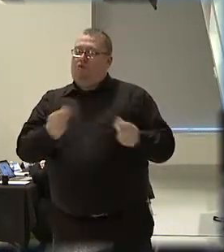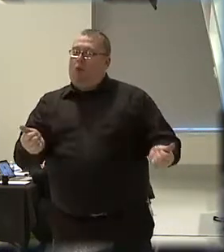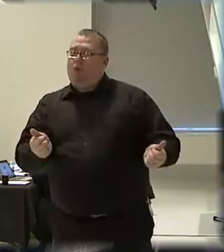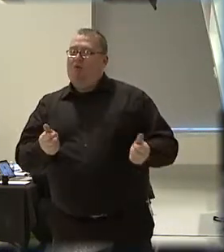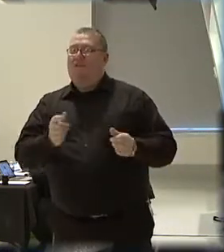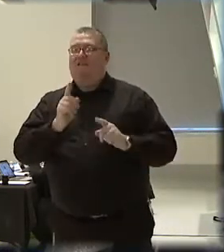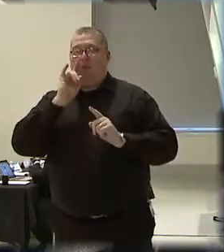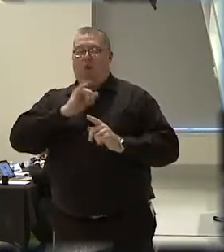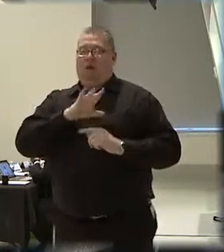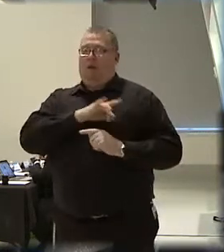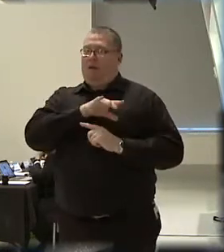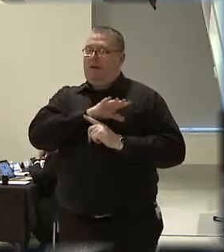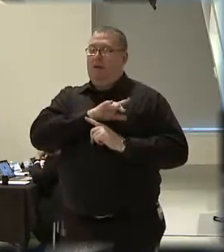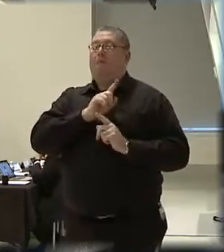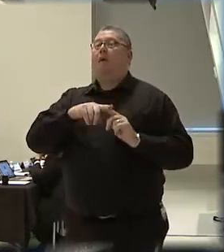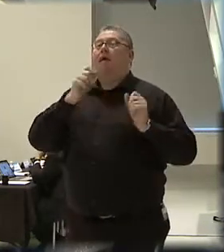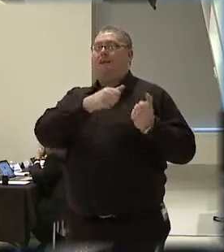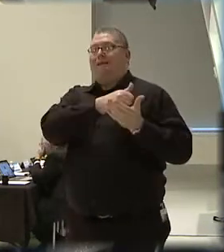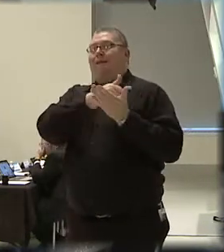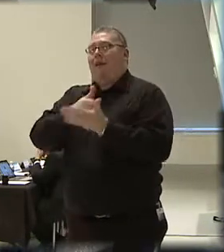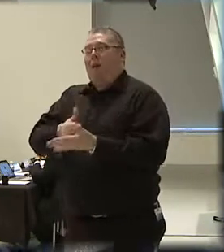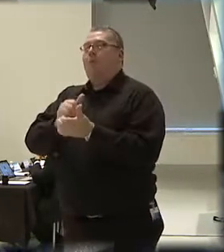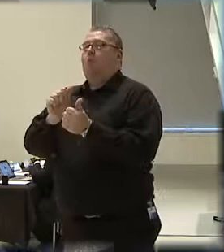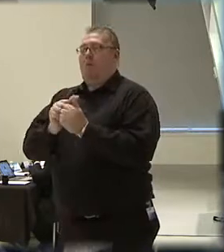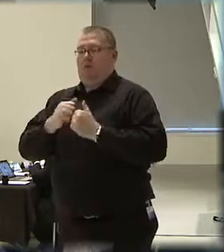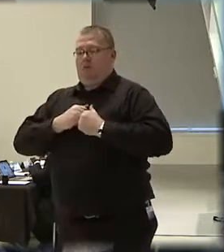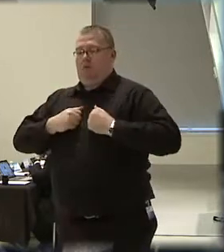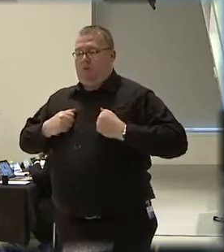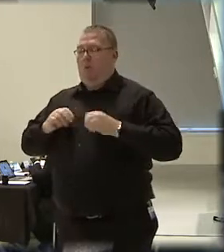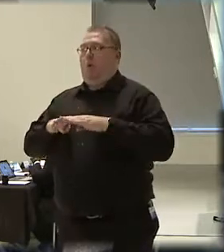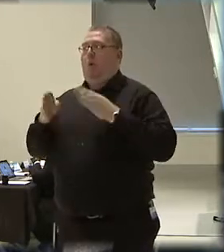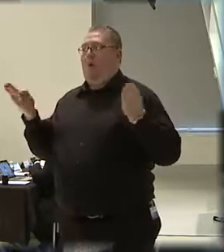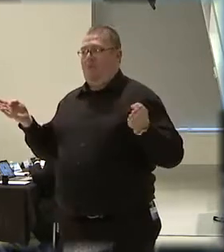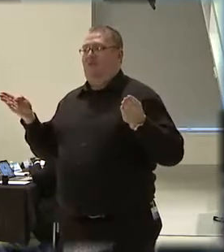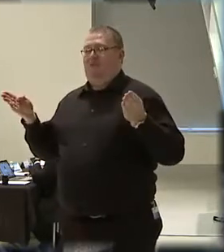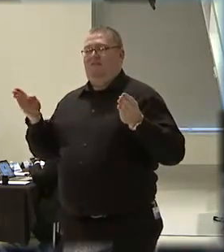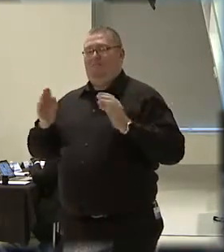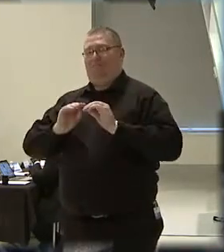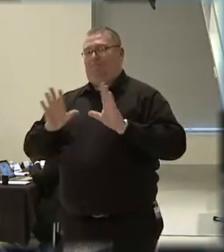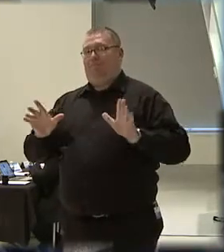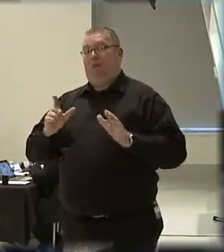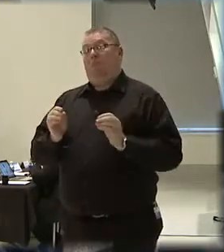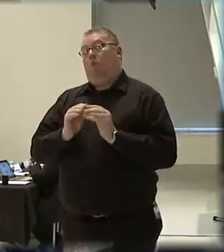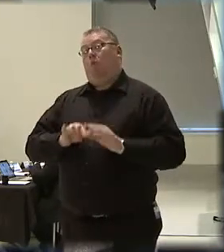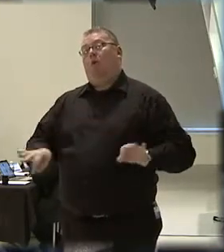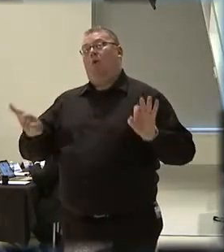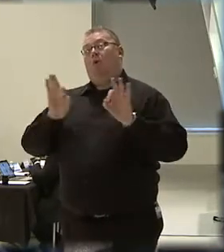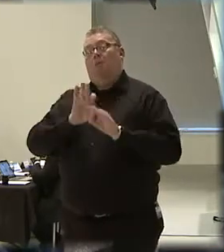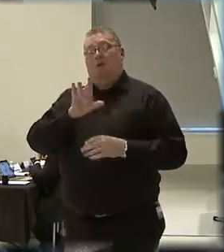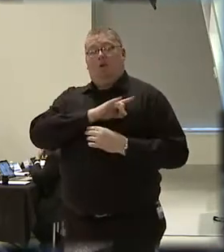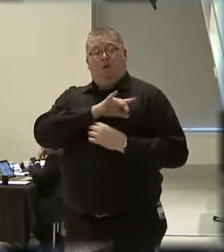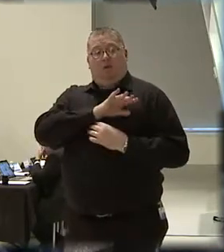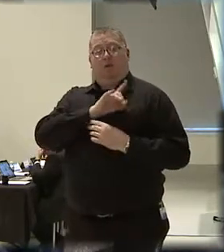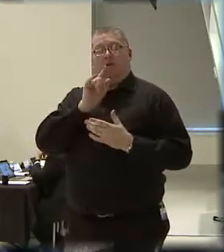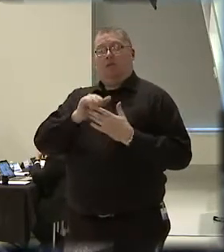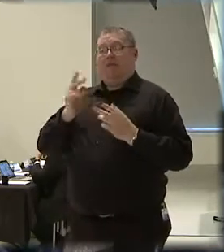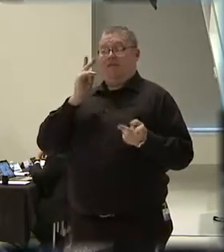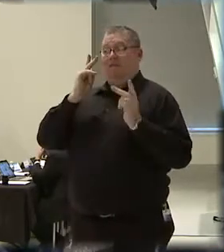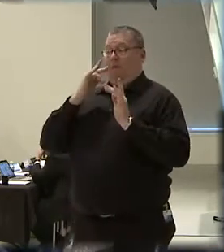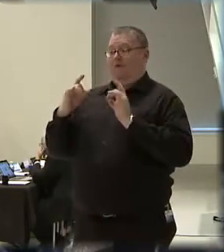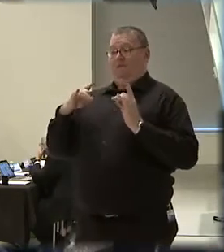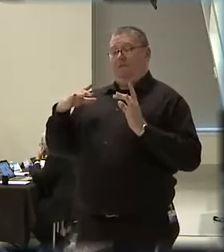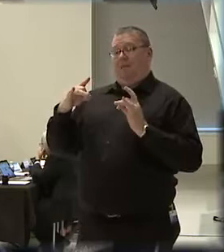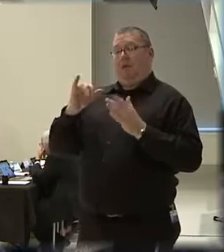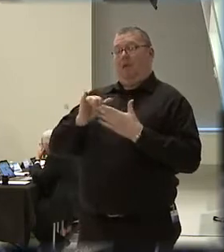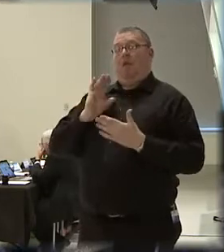cameras can go a long way to ensuring transparency. More importantly, body cameras serve as a visual feedback loop that